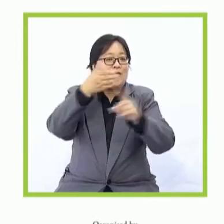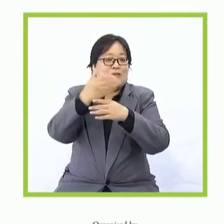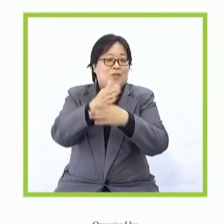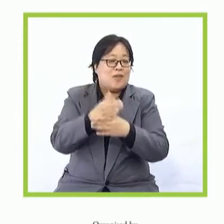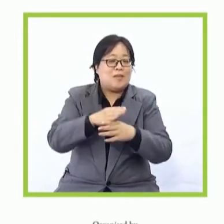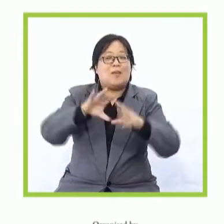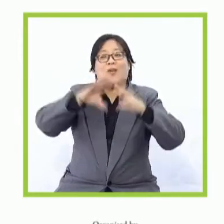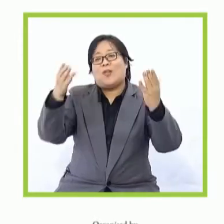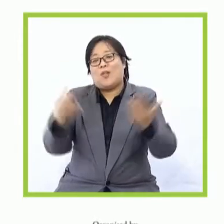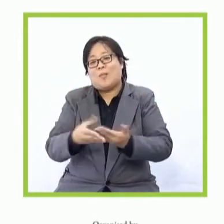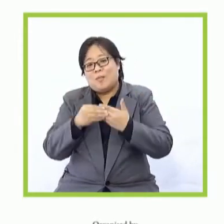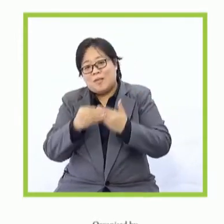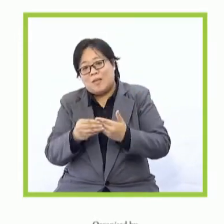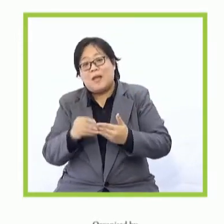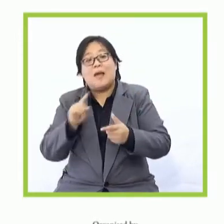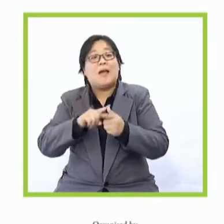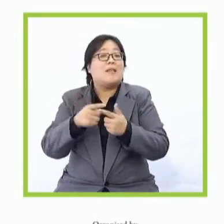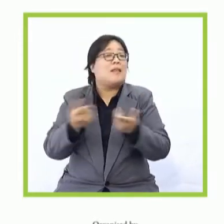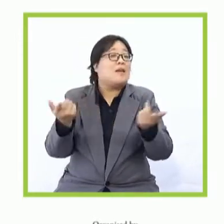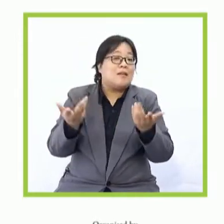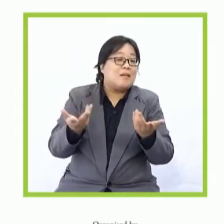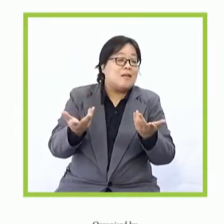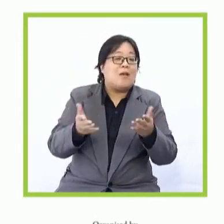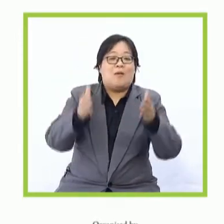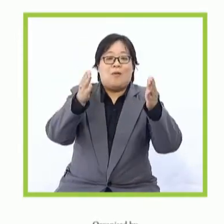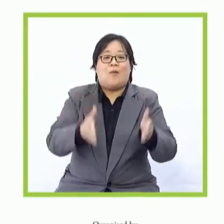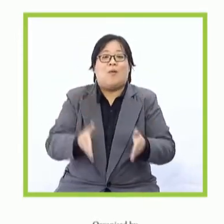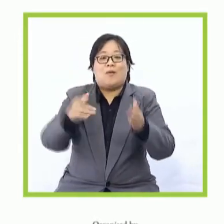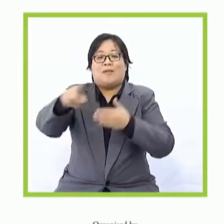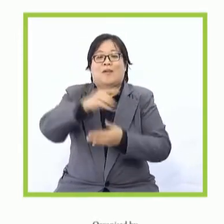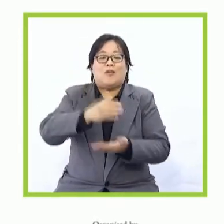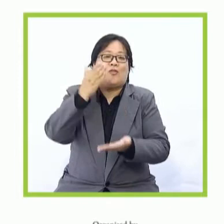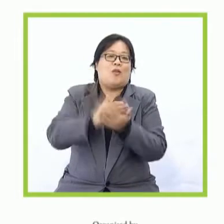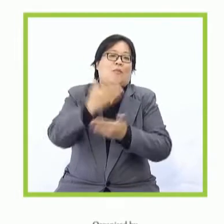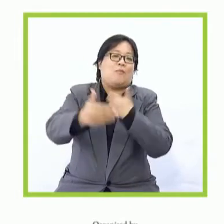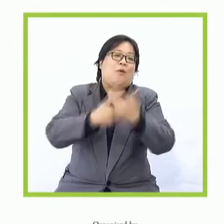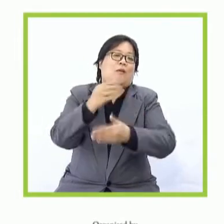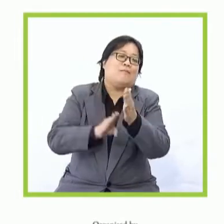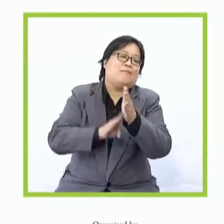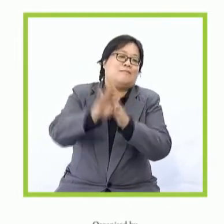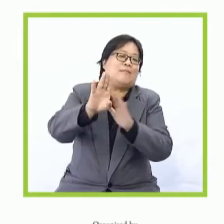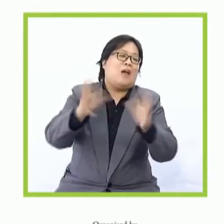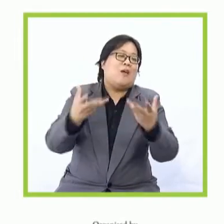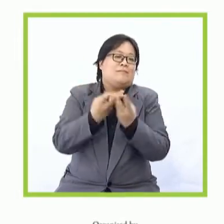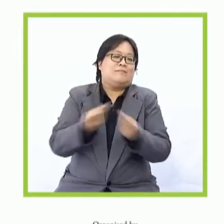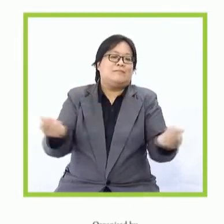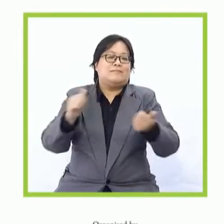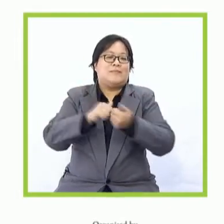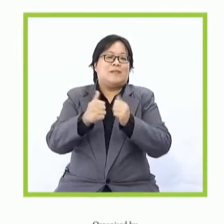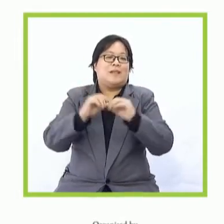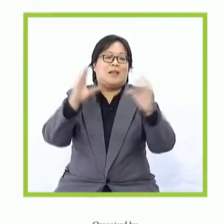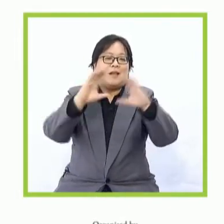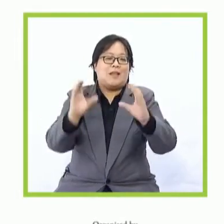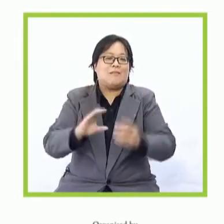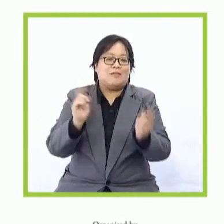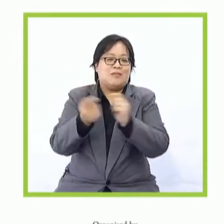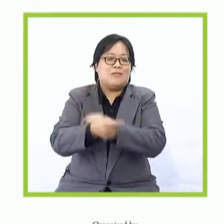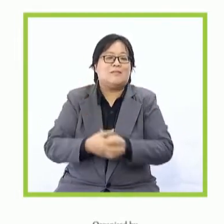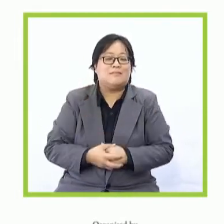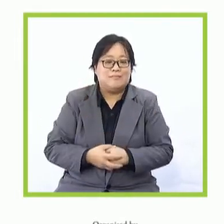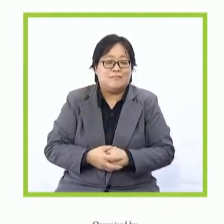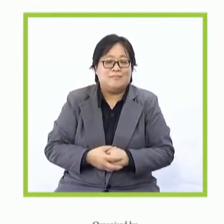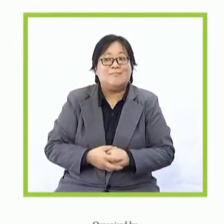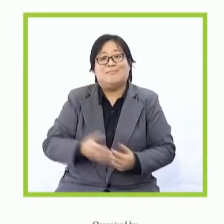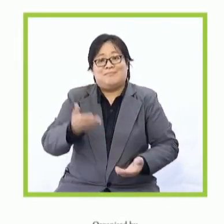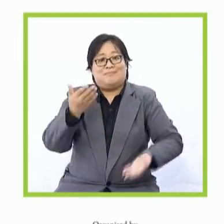elite, and also because of the power of wealthy people to stop progress on tackling climate change. And it's